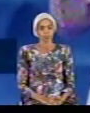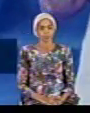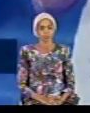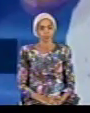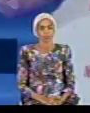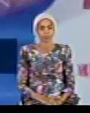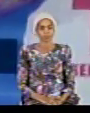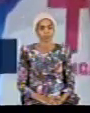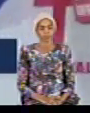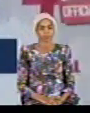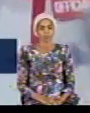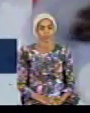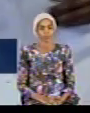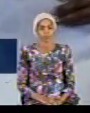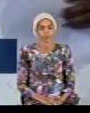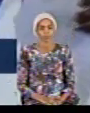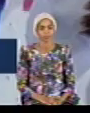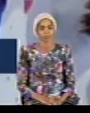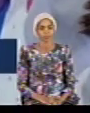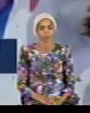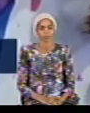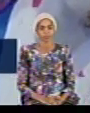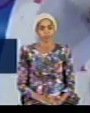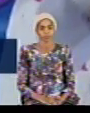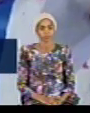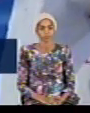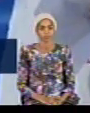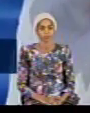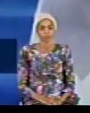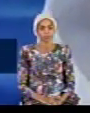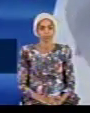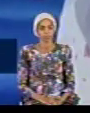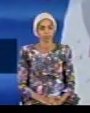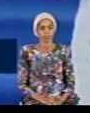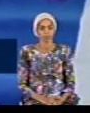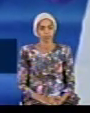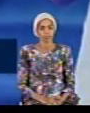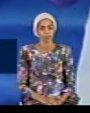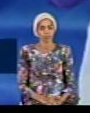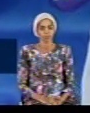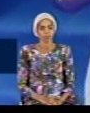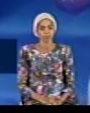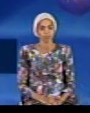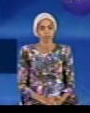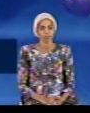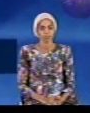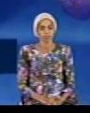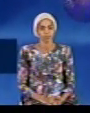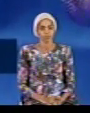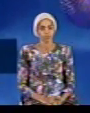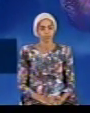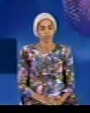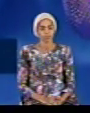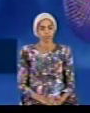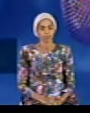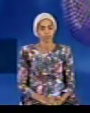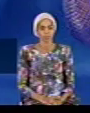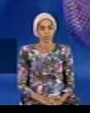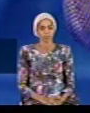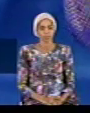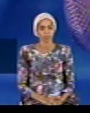So you tell us your name. What's your name? Mrs. Oluboyede